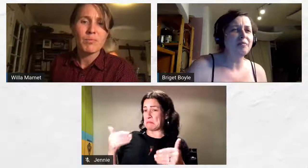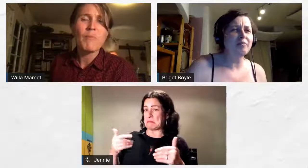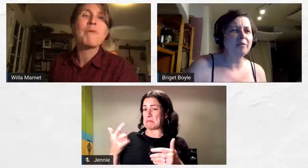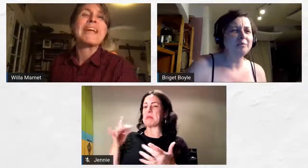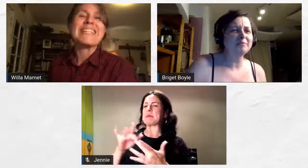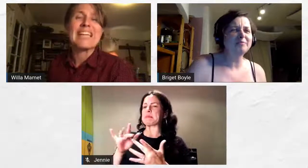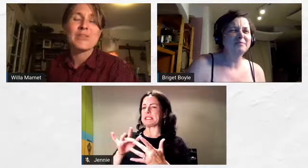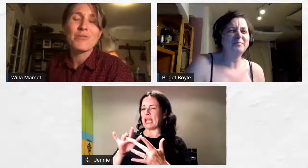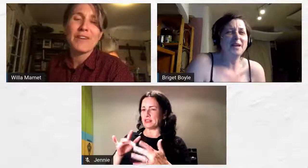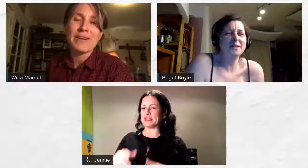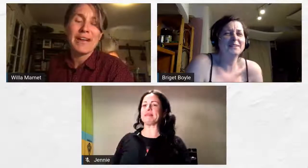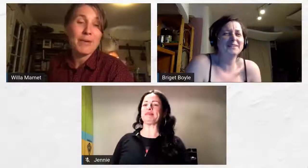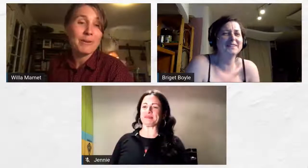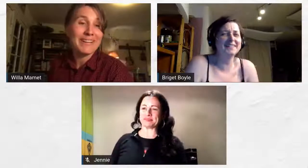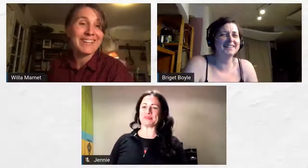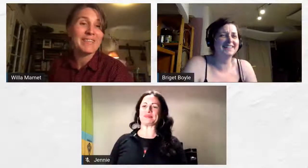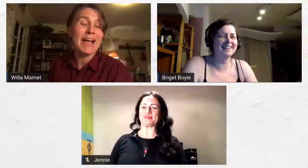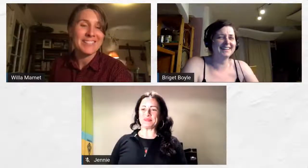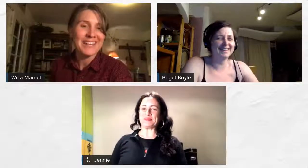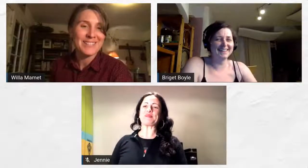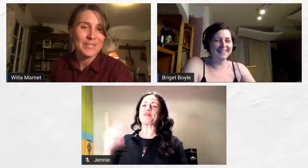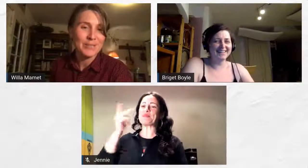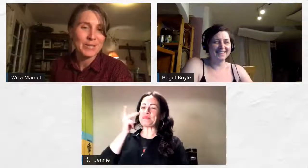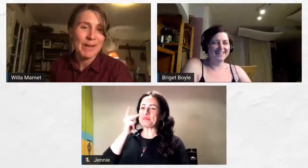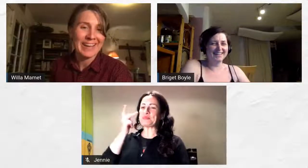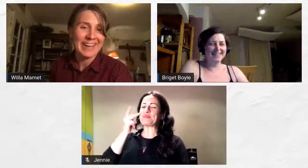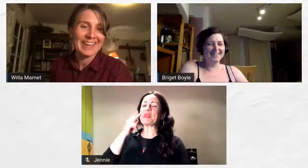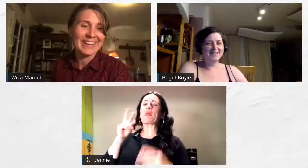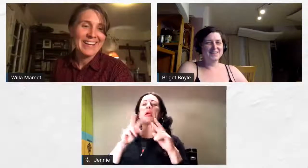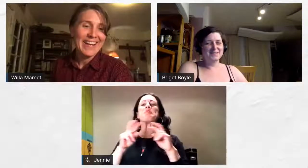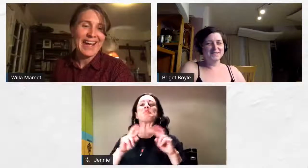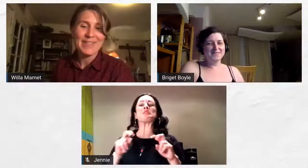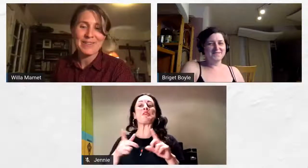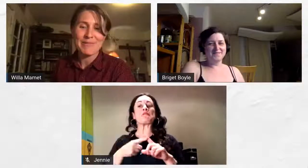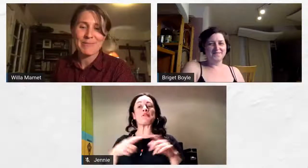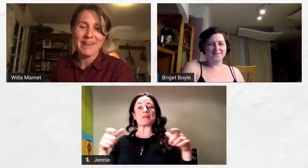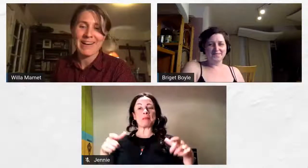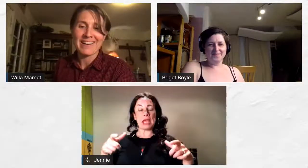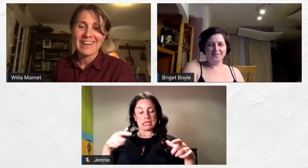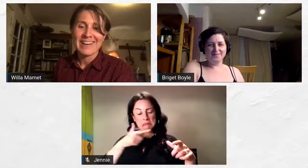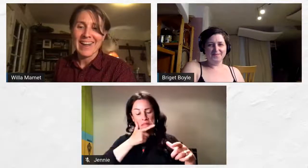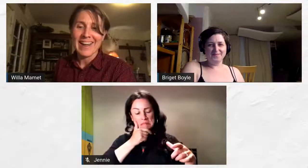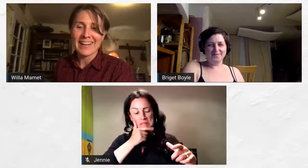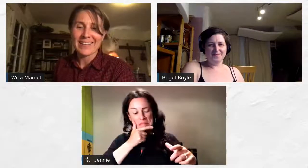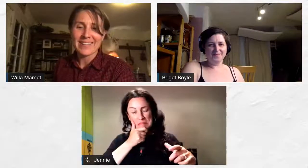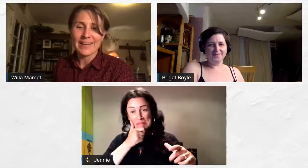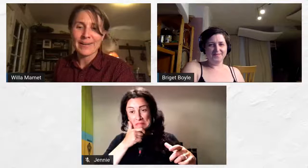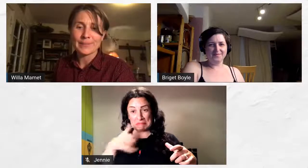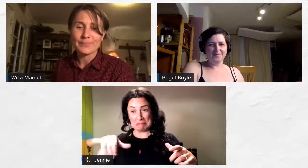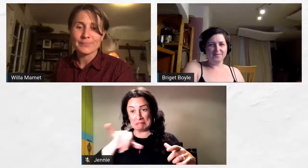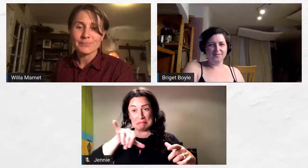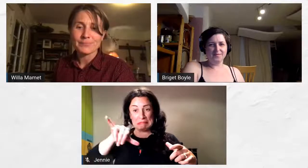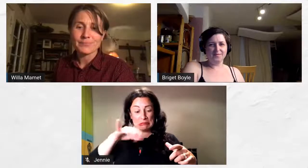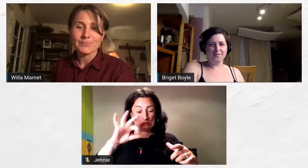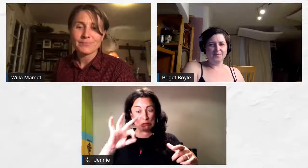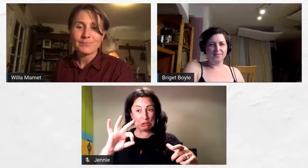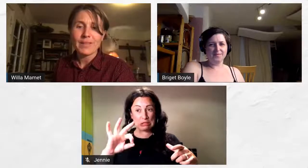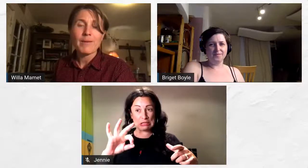touch. Be in touch. We'll figure it out. We're going to assess this first pancake and then go from there. And